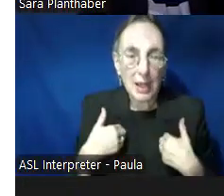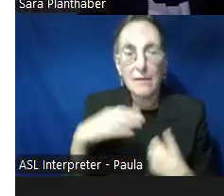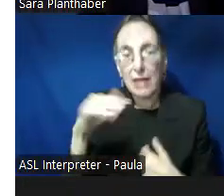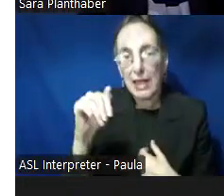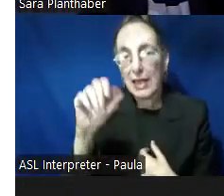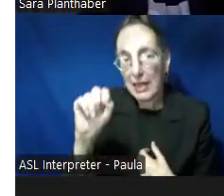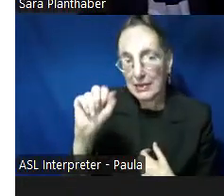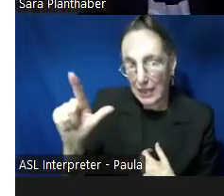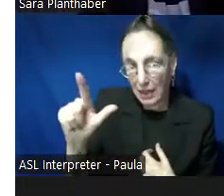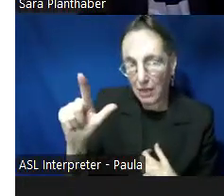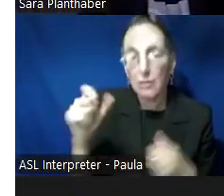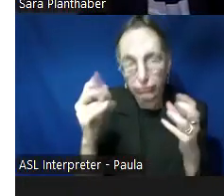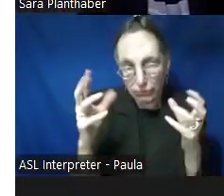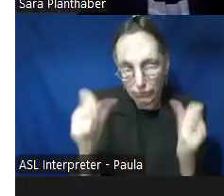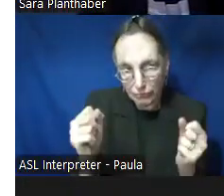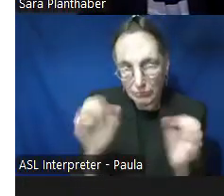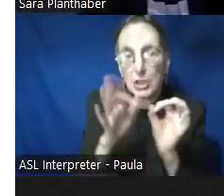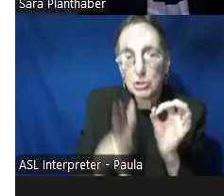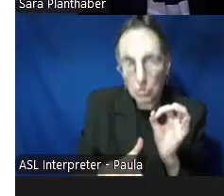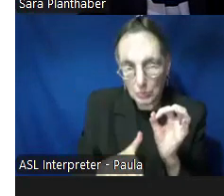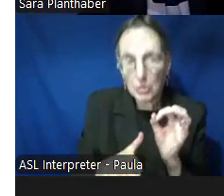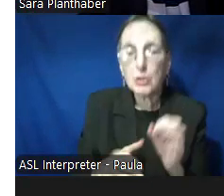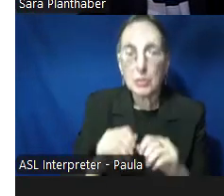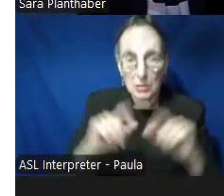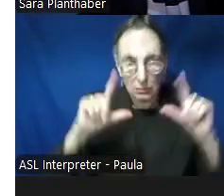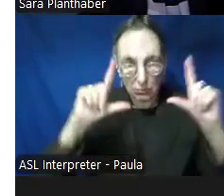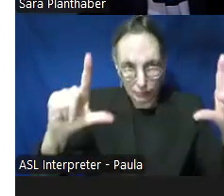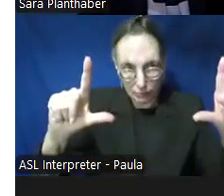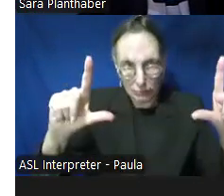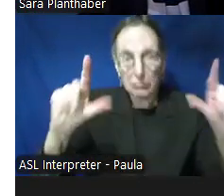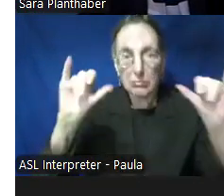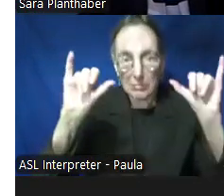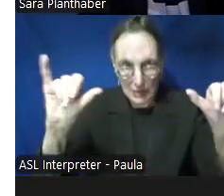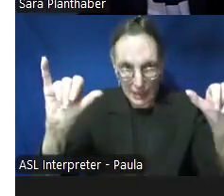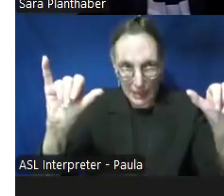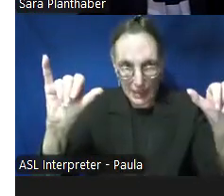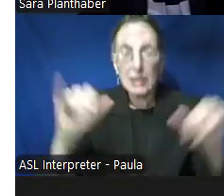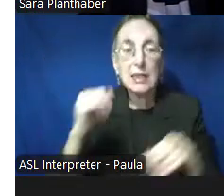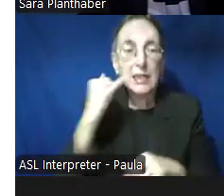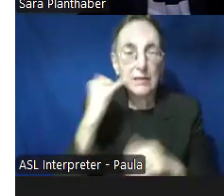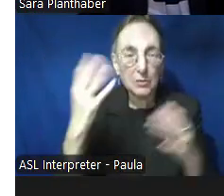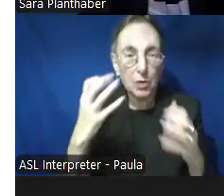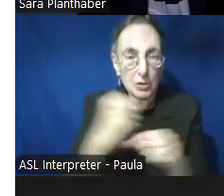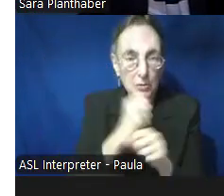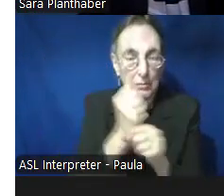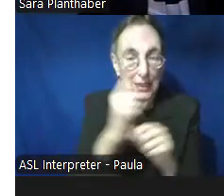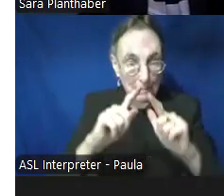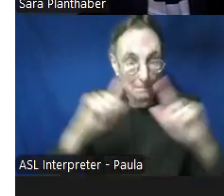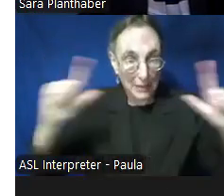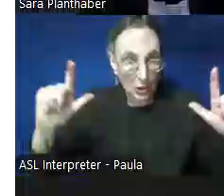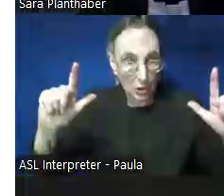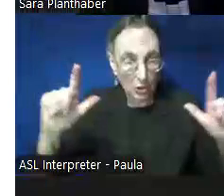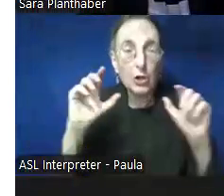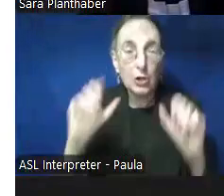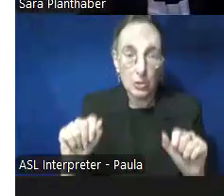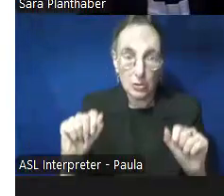ASL interpreters pinned throughout the webinar. To enlarge the view of the interpreter, you can click on their window and